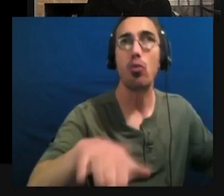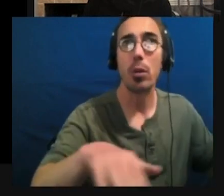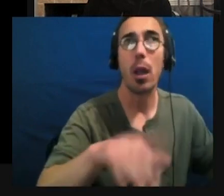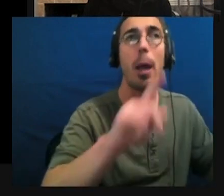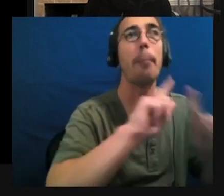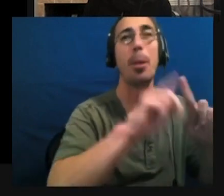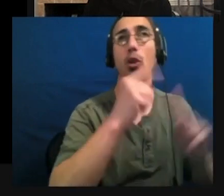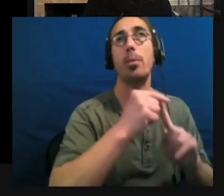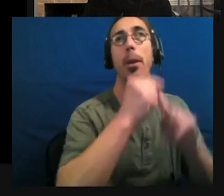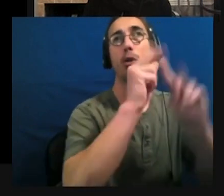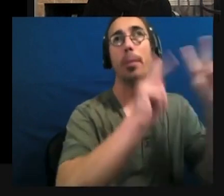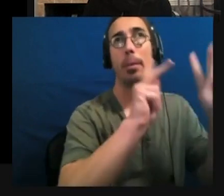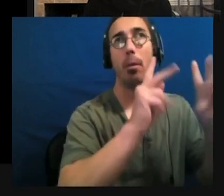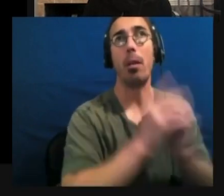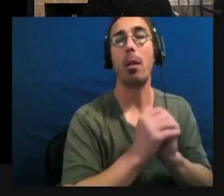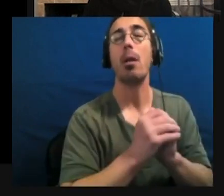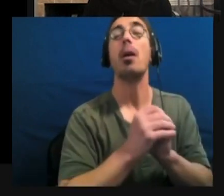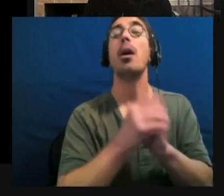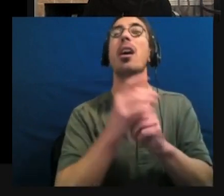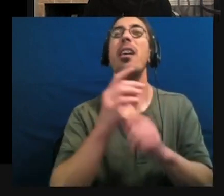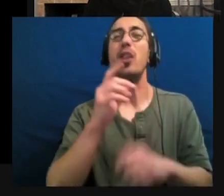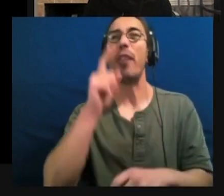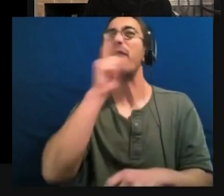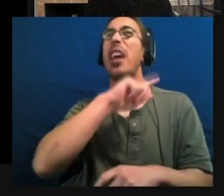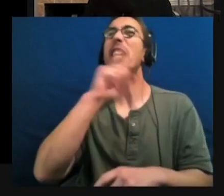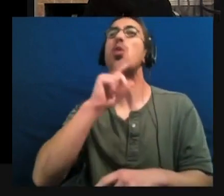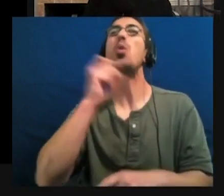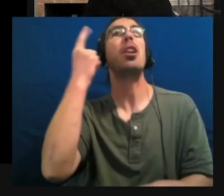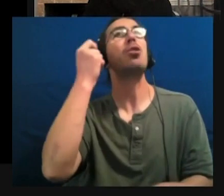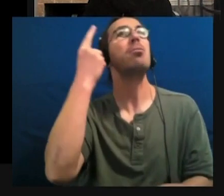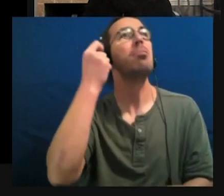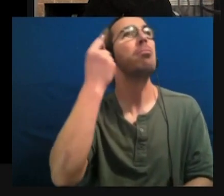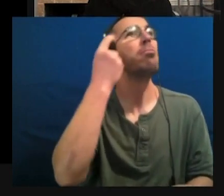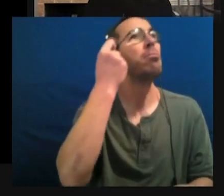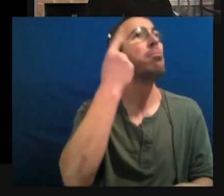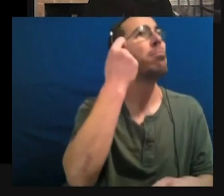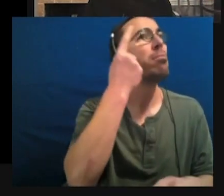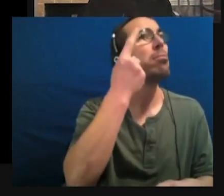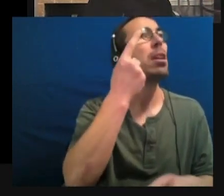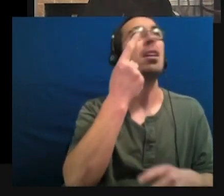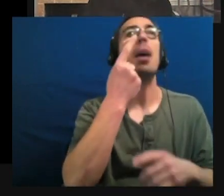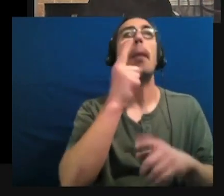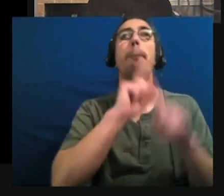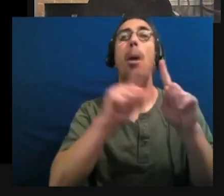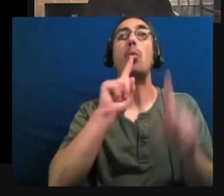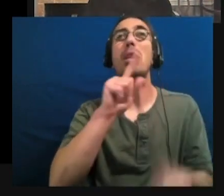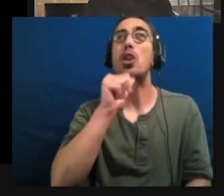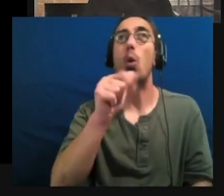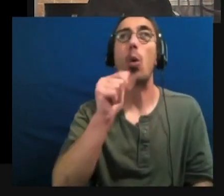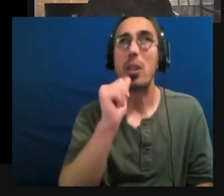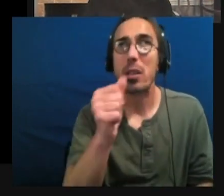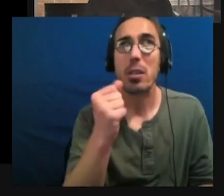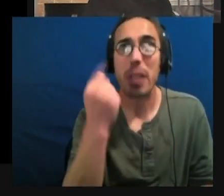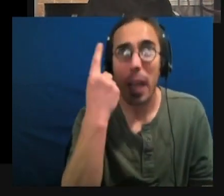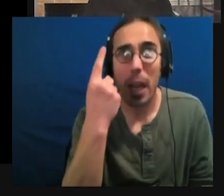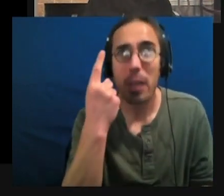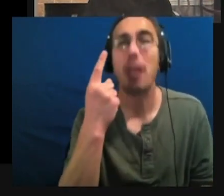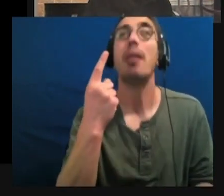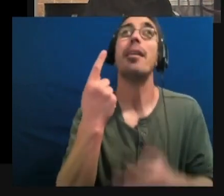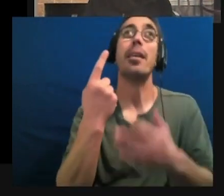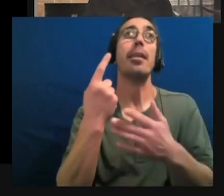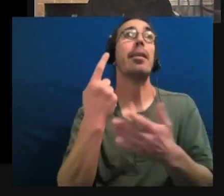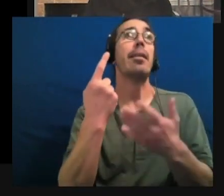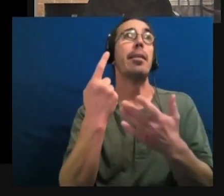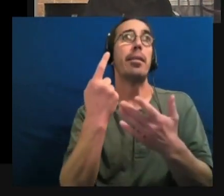Pretending to comprehend and just going along with things whether I understood or not got me into a lot of trouble. I spoke even when I wasn't